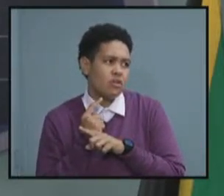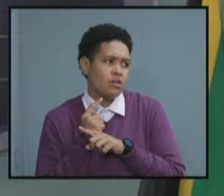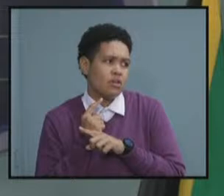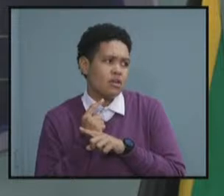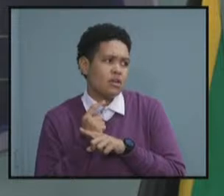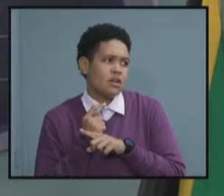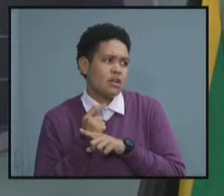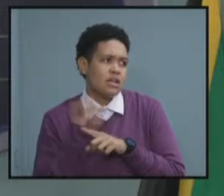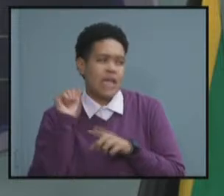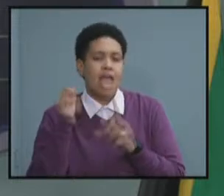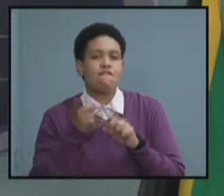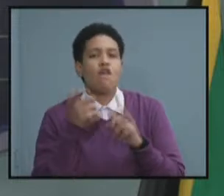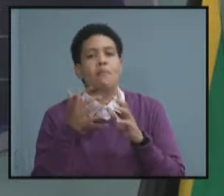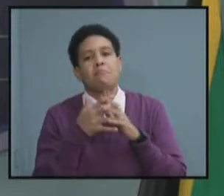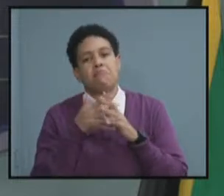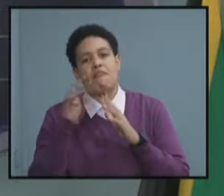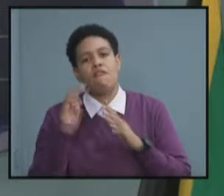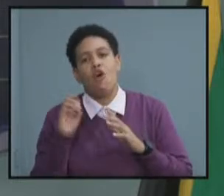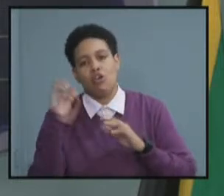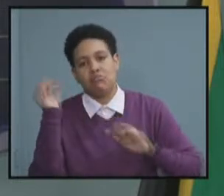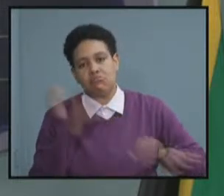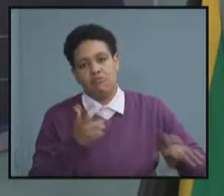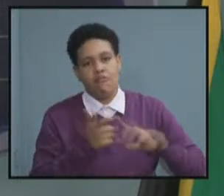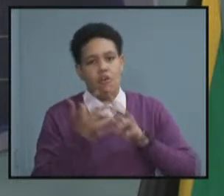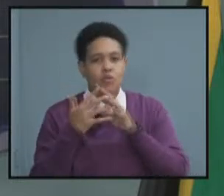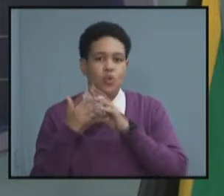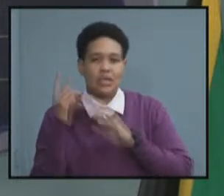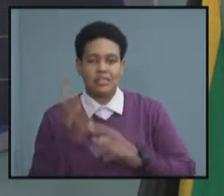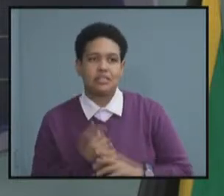Yes, they are from the United States.